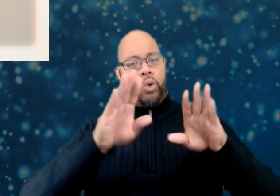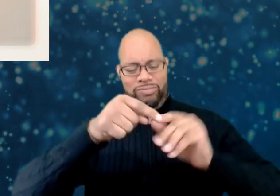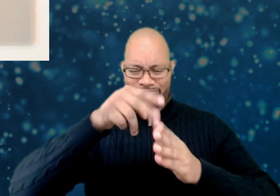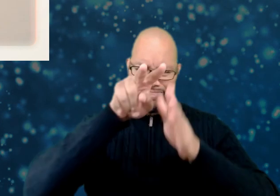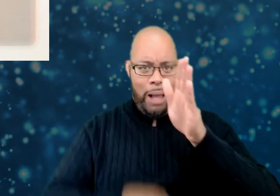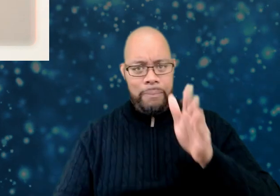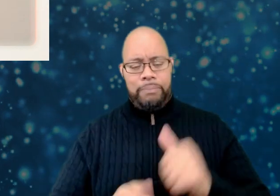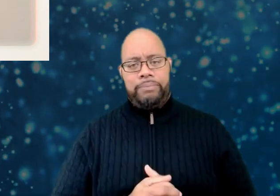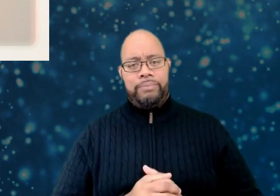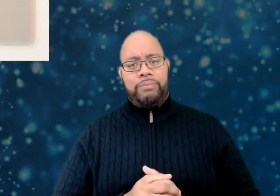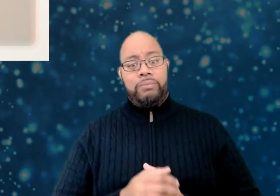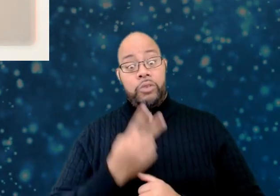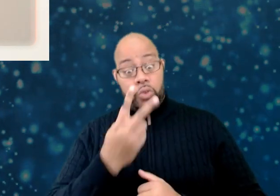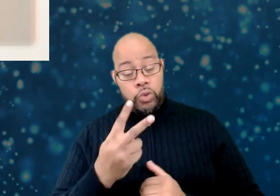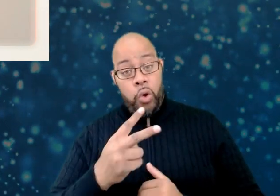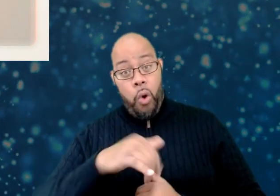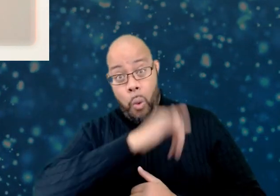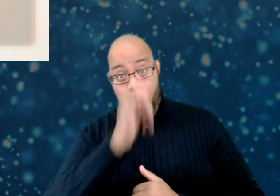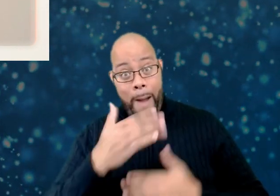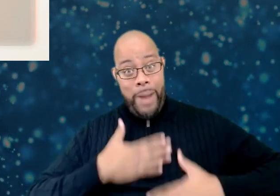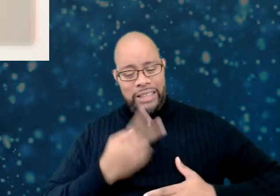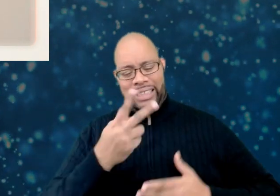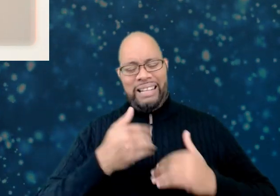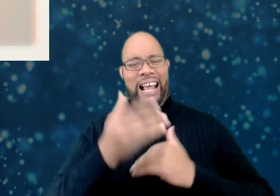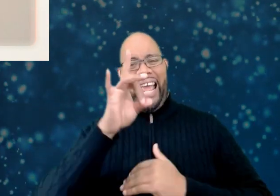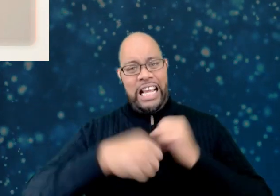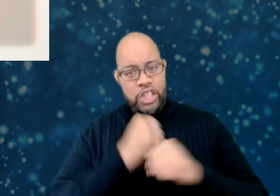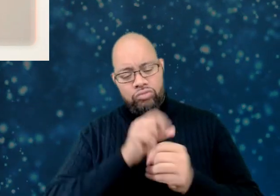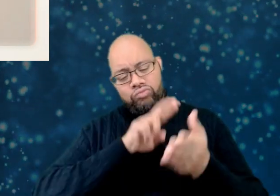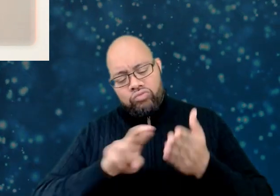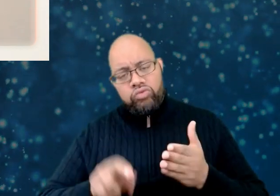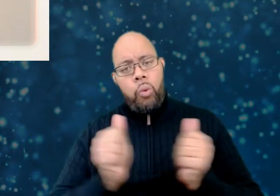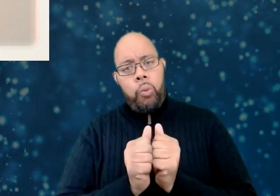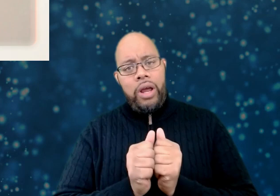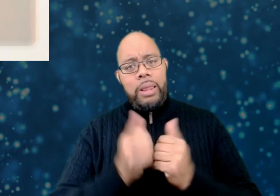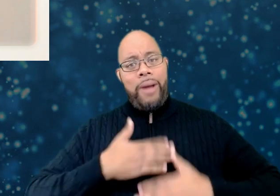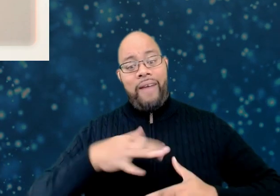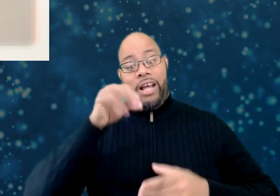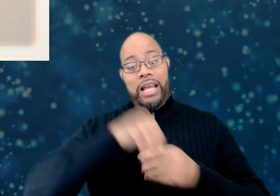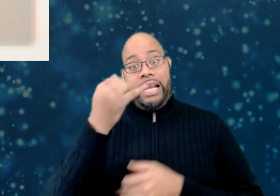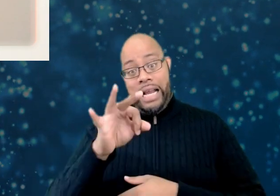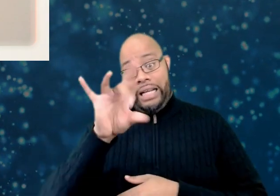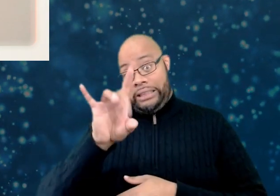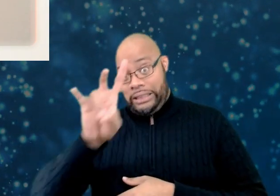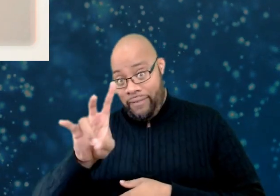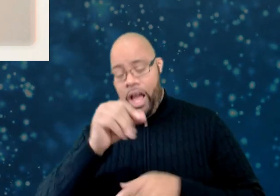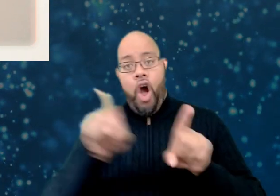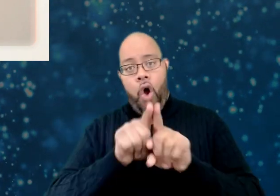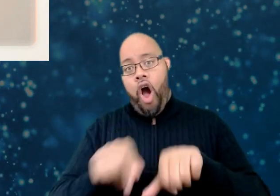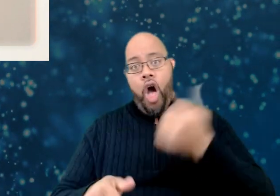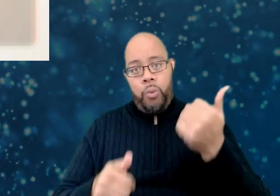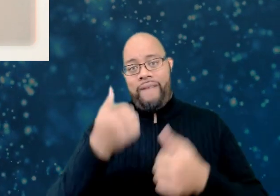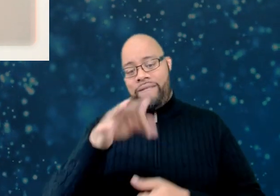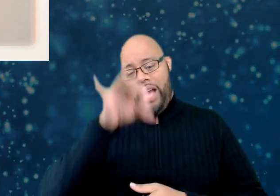into the ocean. They would observe the whales they placed for the next 8 years, along with the carcass found in 1987